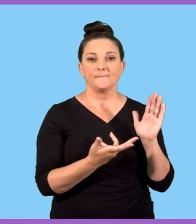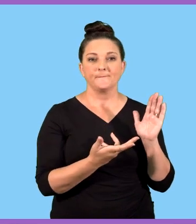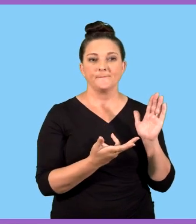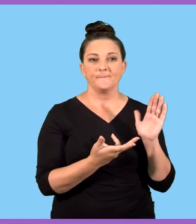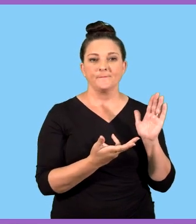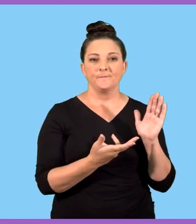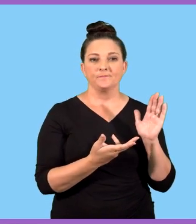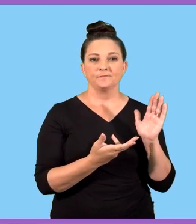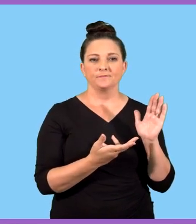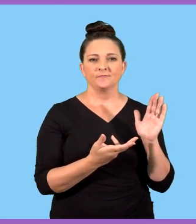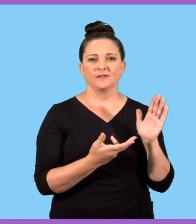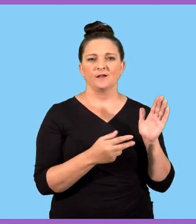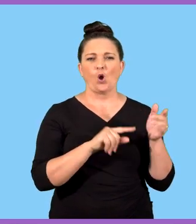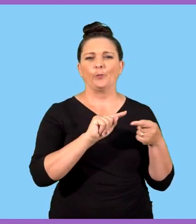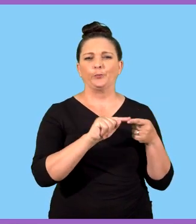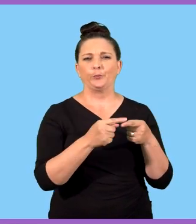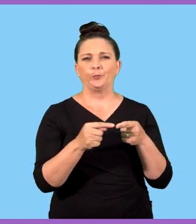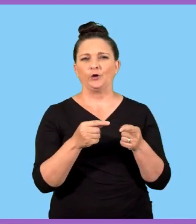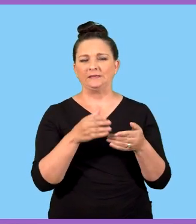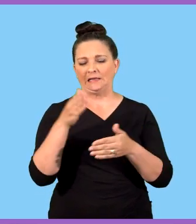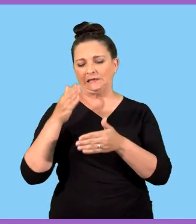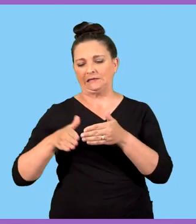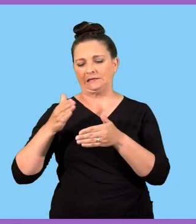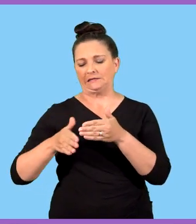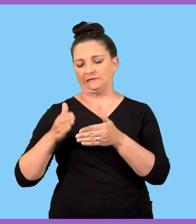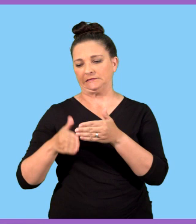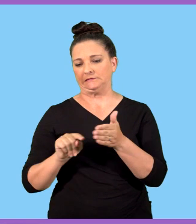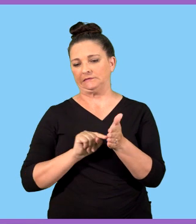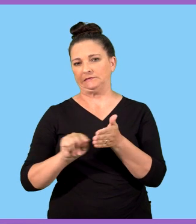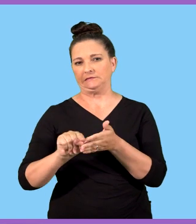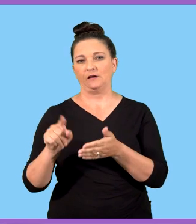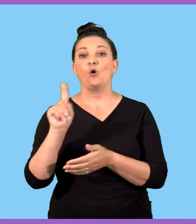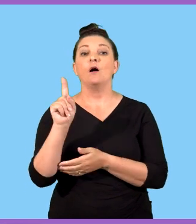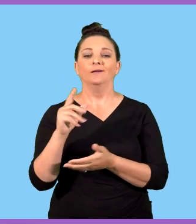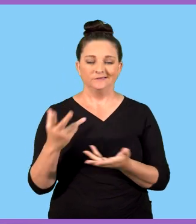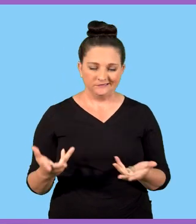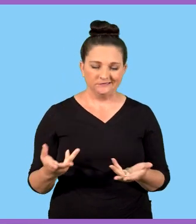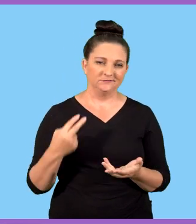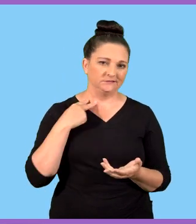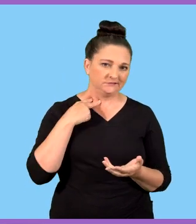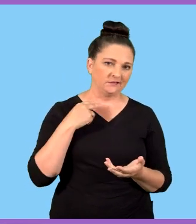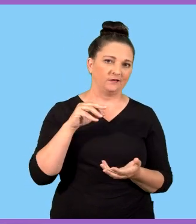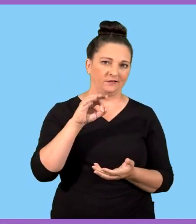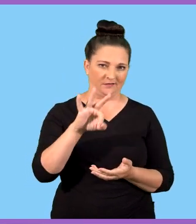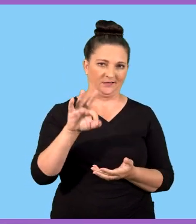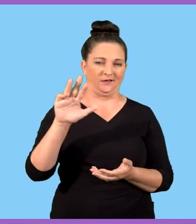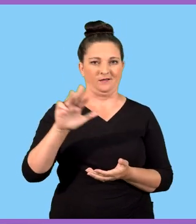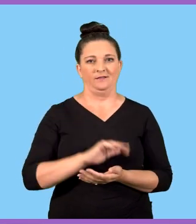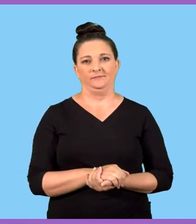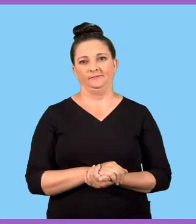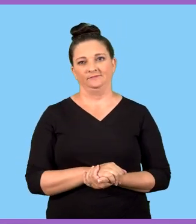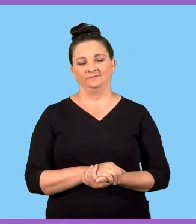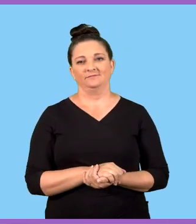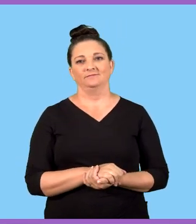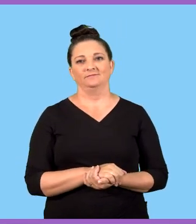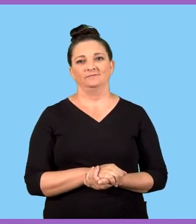they go across, there we go, points at the end, right there, 39. Aha. They